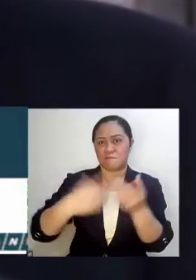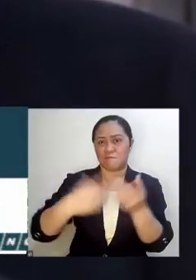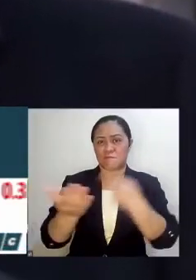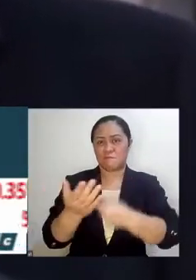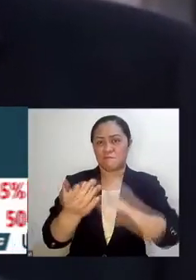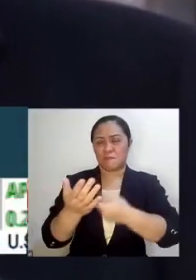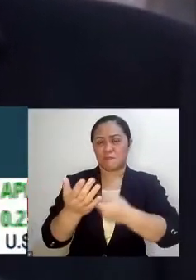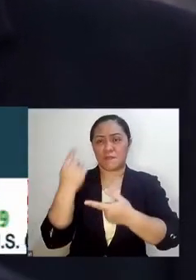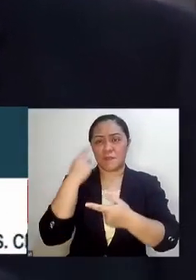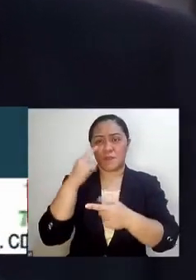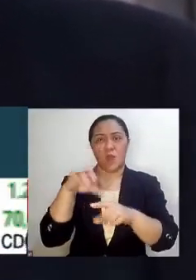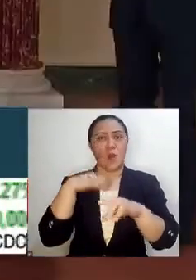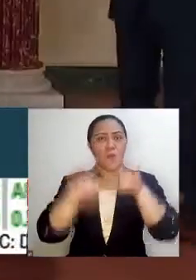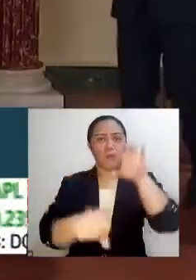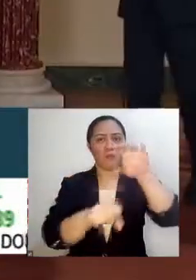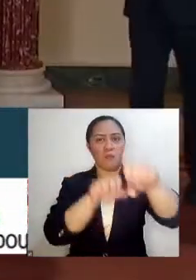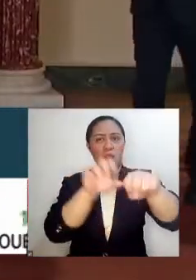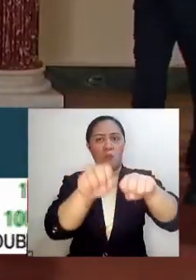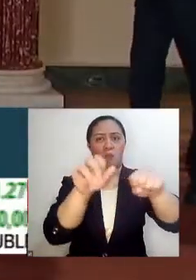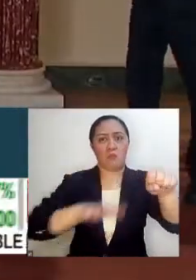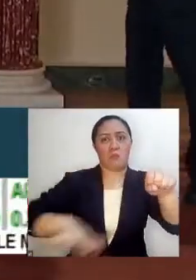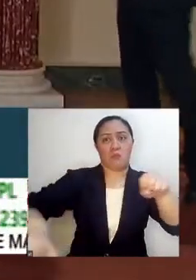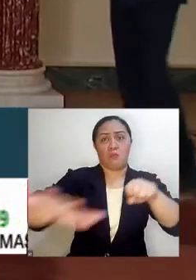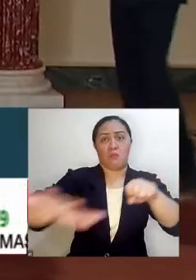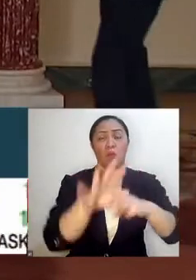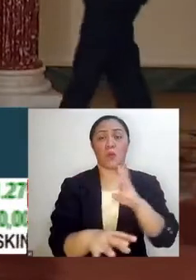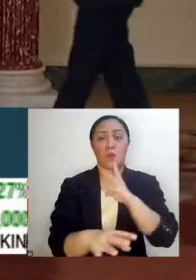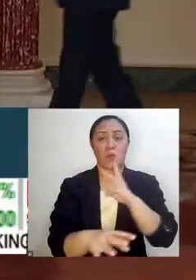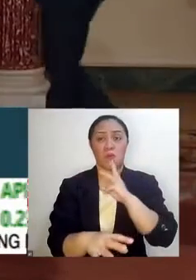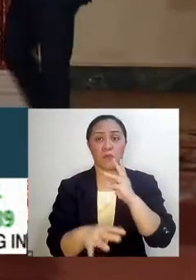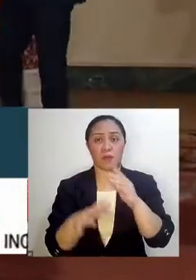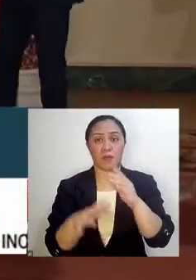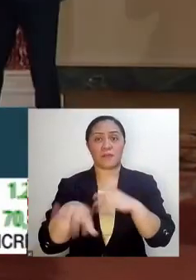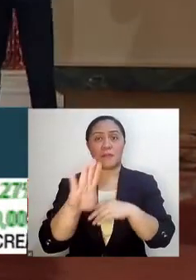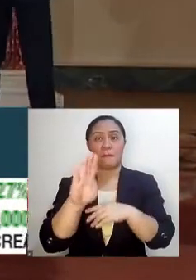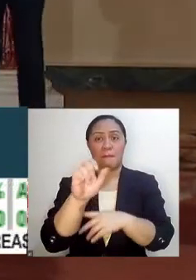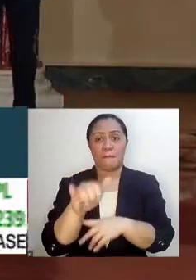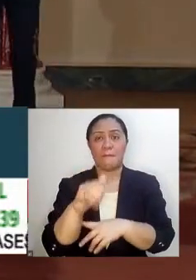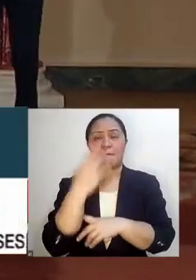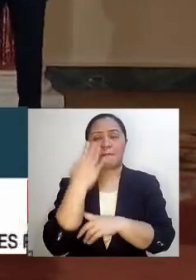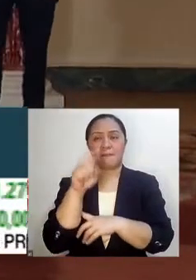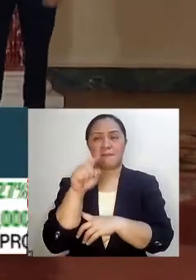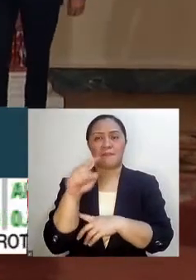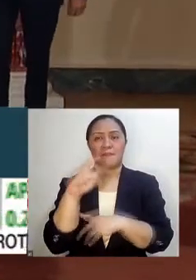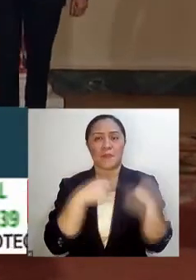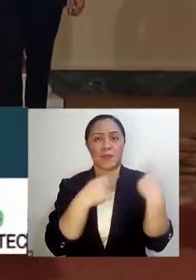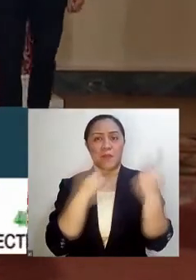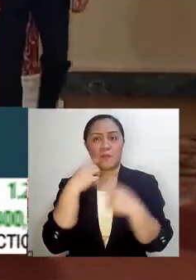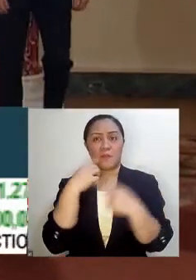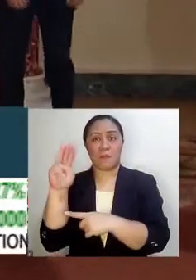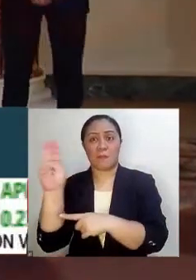claims over the waterway. Lorenzana is also convinced strong ties between Manila and Washington